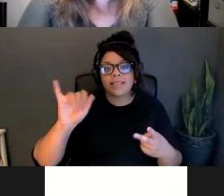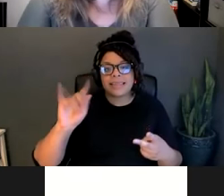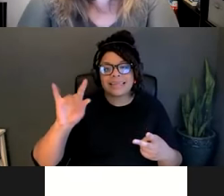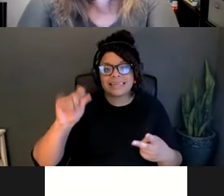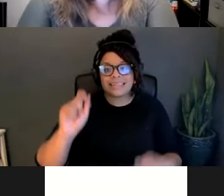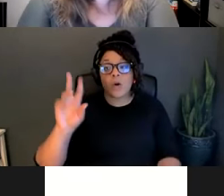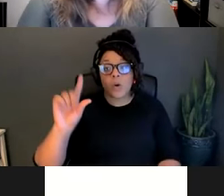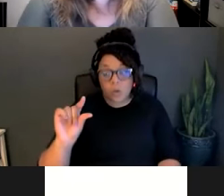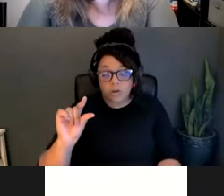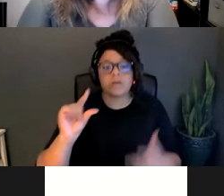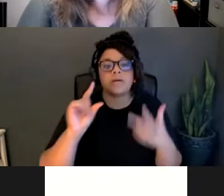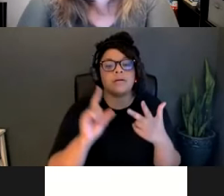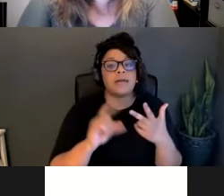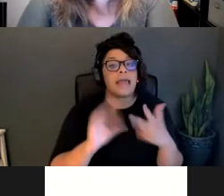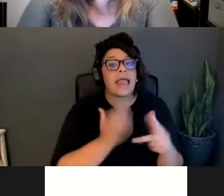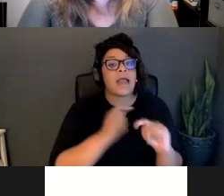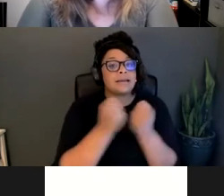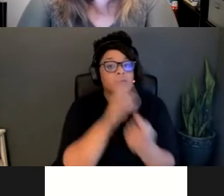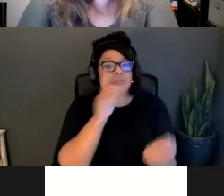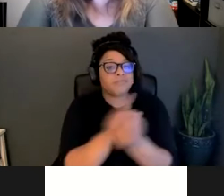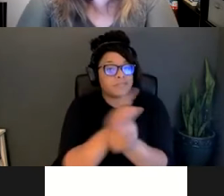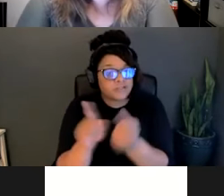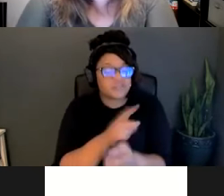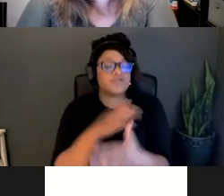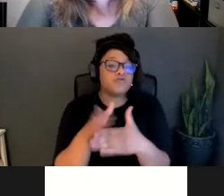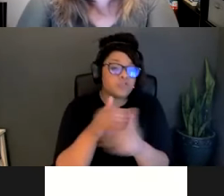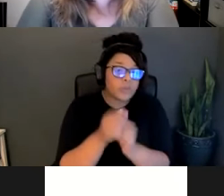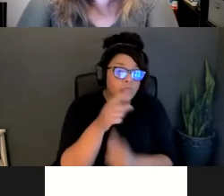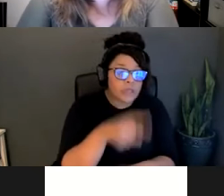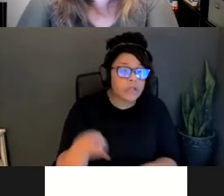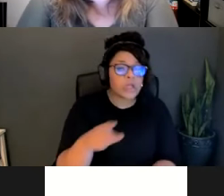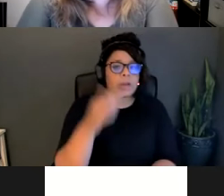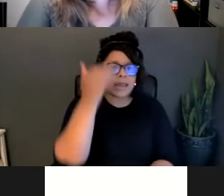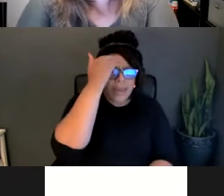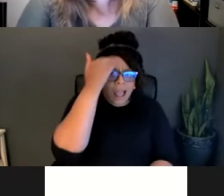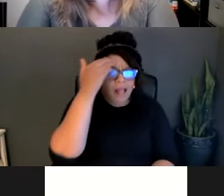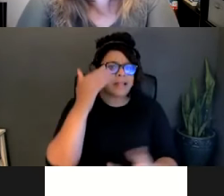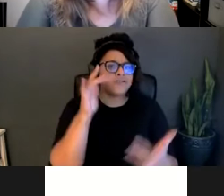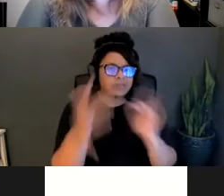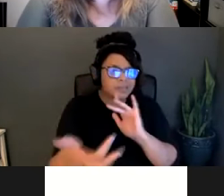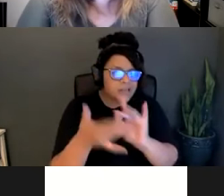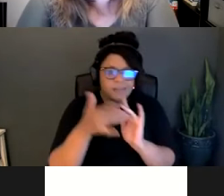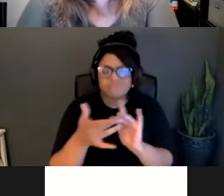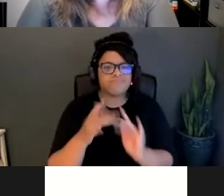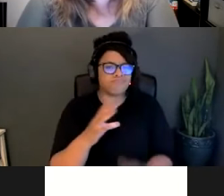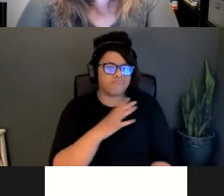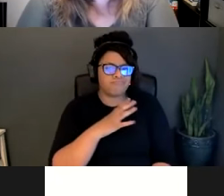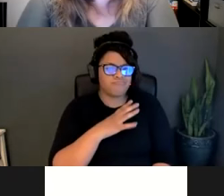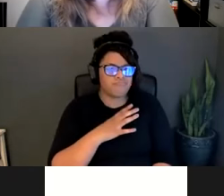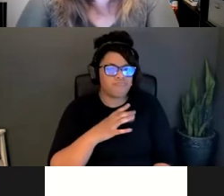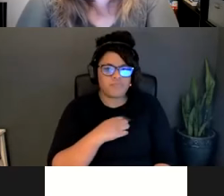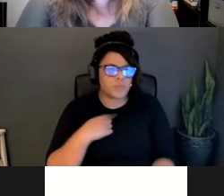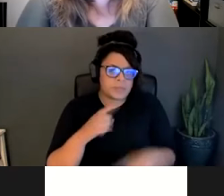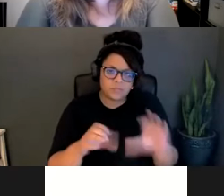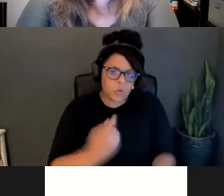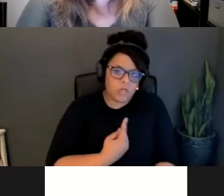www.healthikids.org. Our team will meet with you. We will share with you knowledge. We will connect you in. We cannot do this